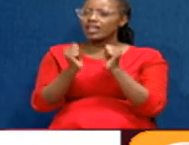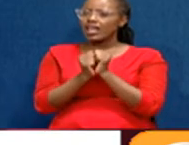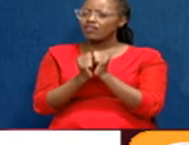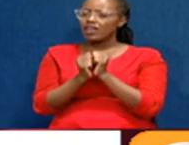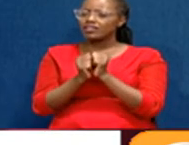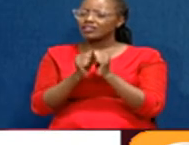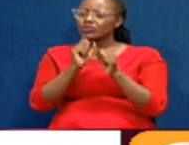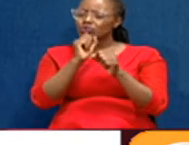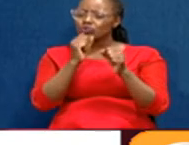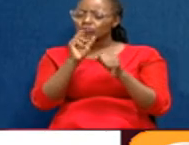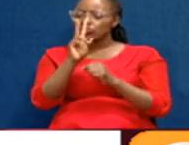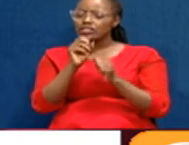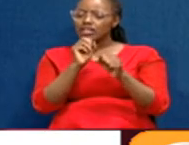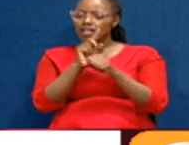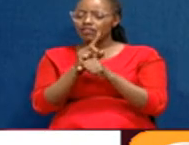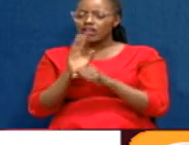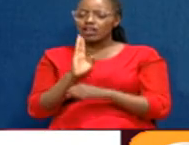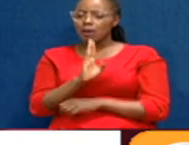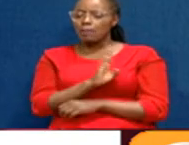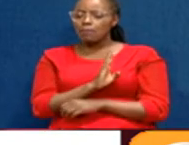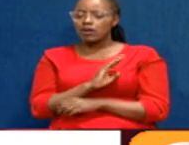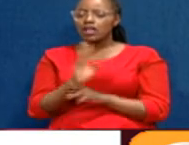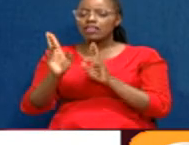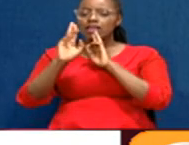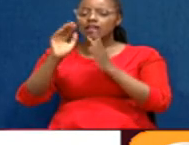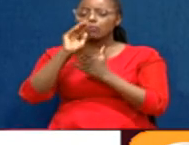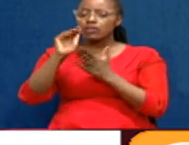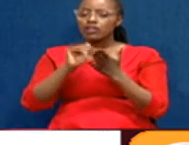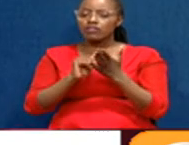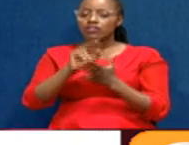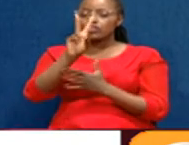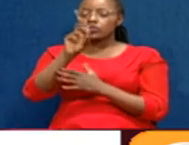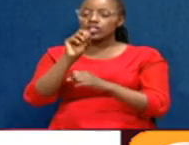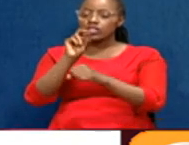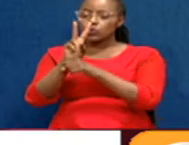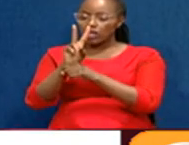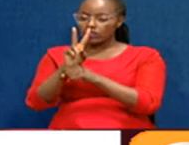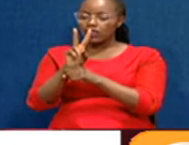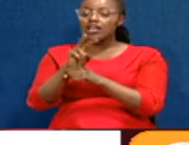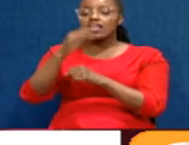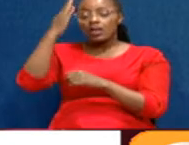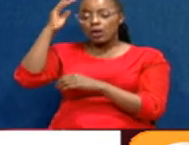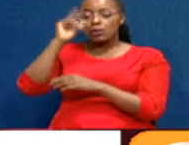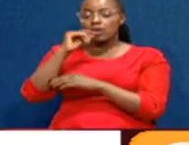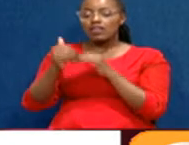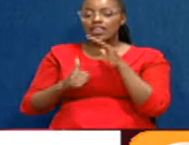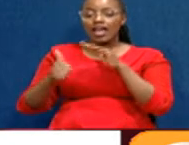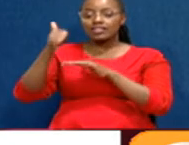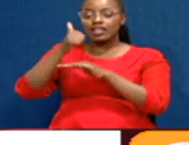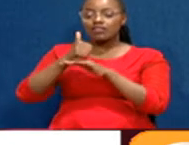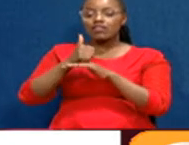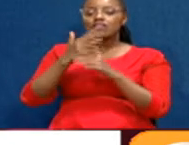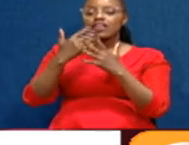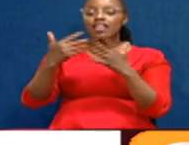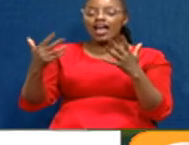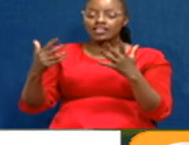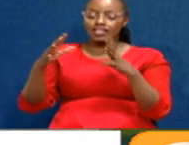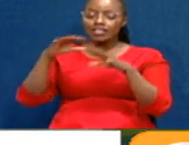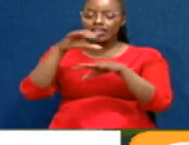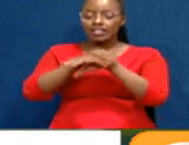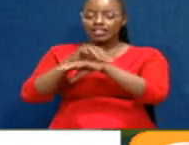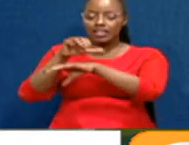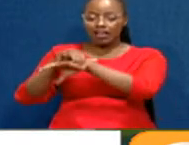the establishment of the Financial Reporting Center in 2012, you know, establishment of the Asset Recovery Agency